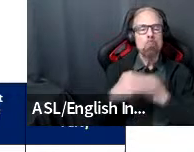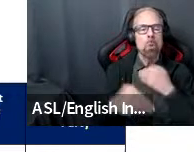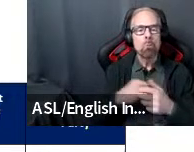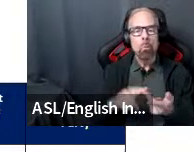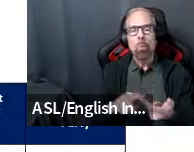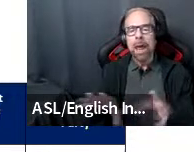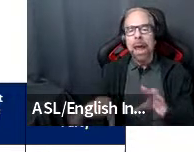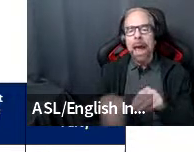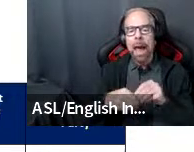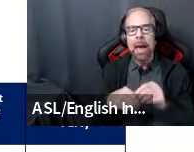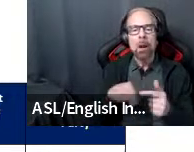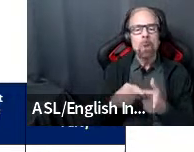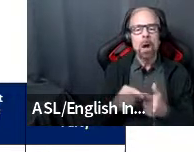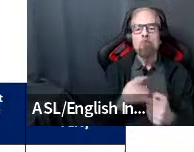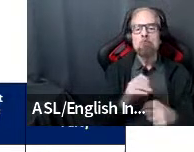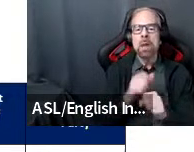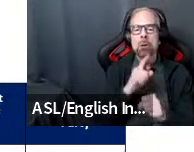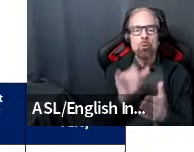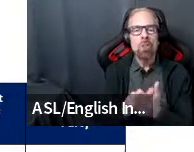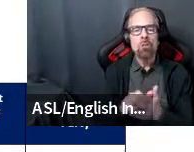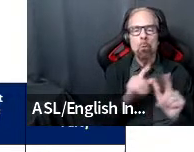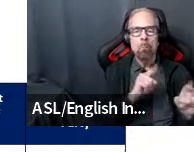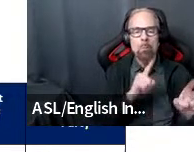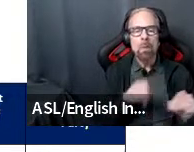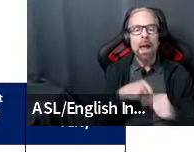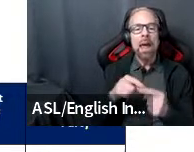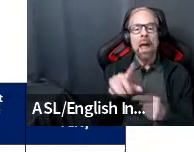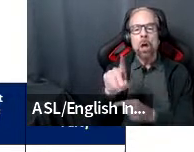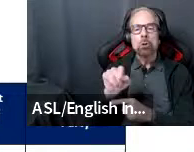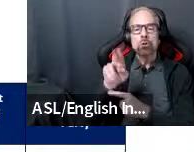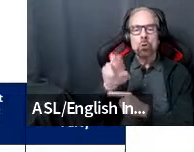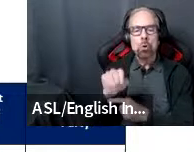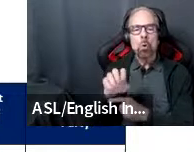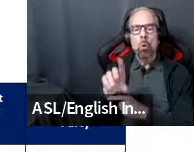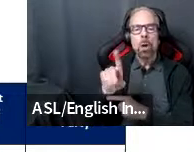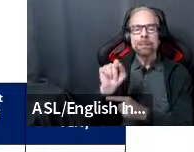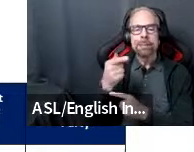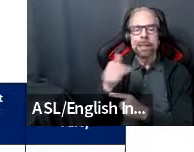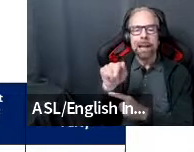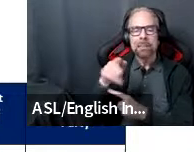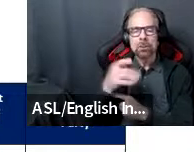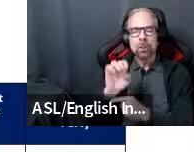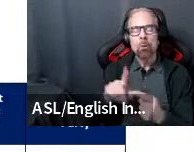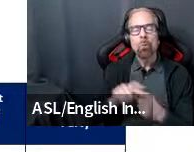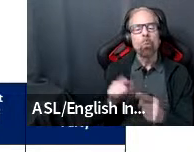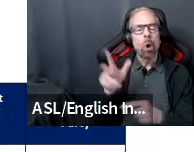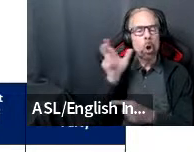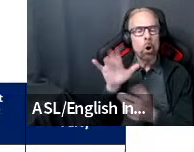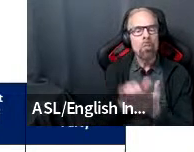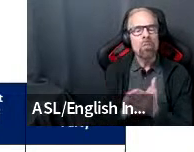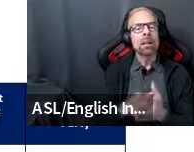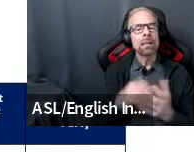piece around ensuring responsiveness and due diligence since we heard that there is a desire to make sure that there's follow